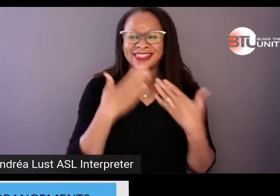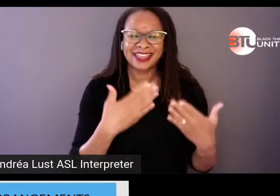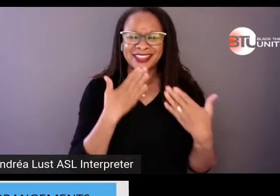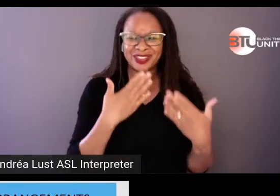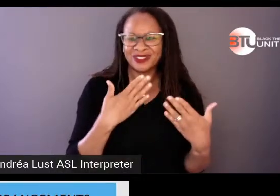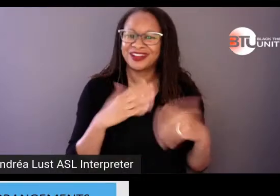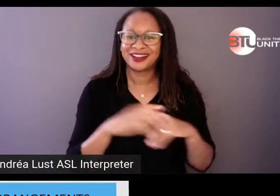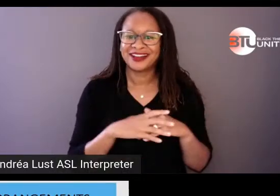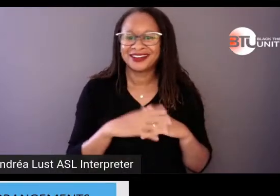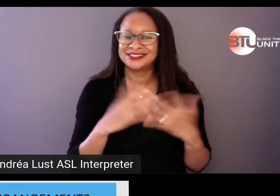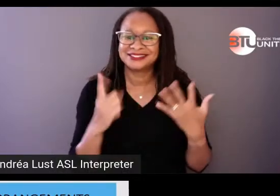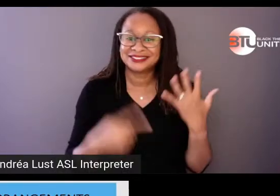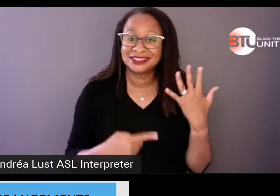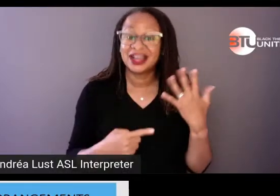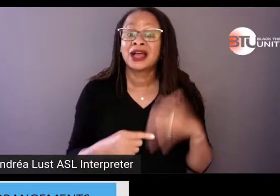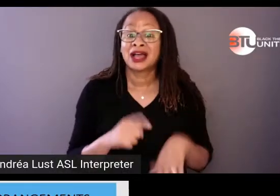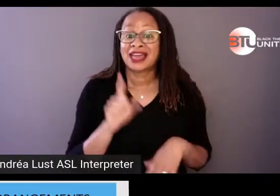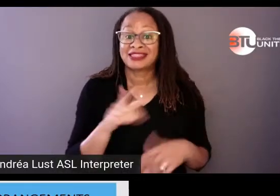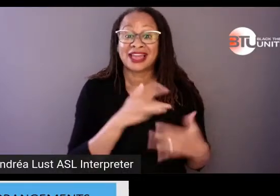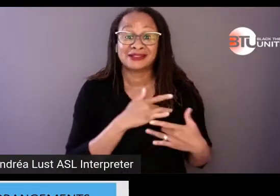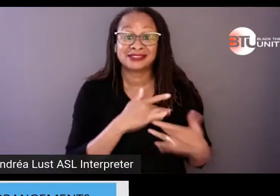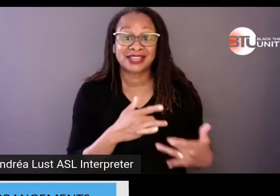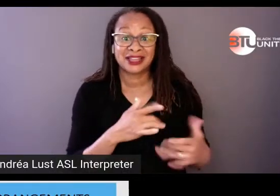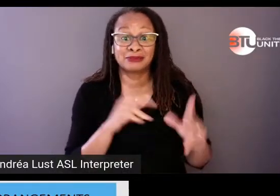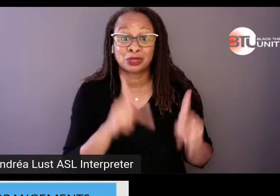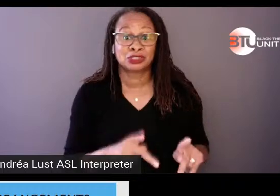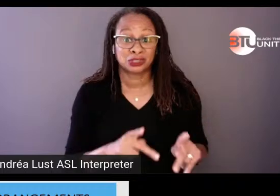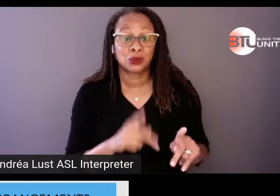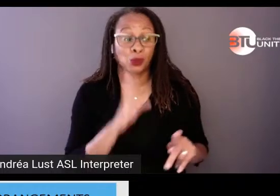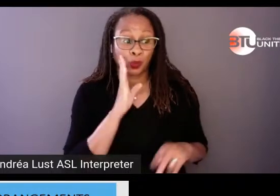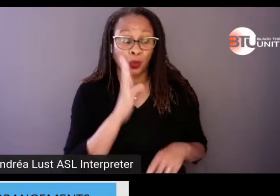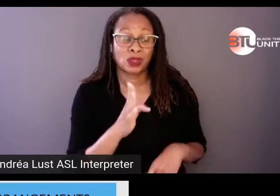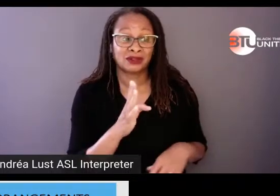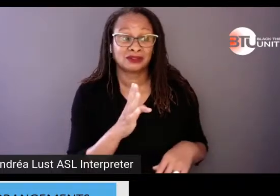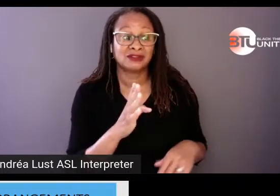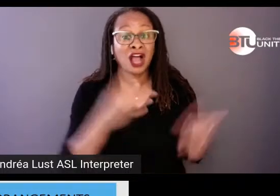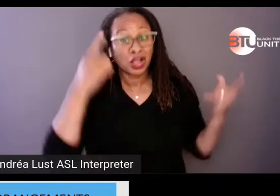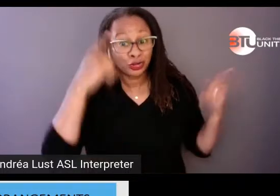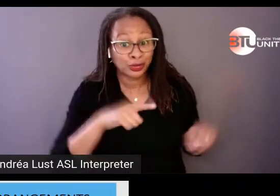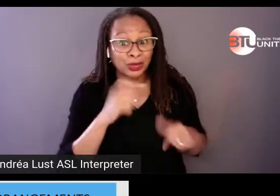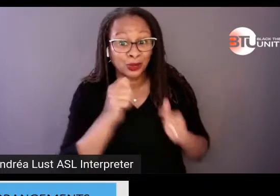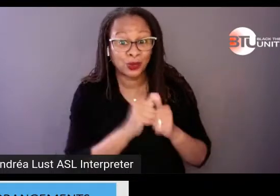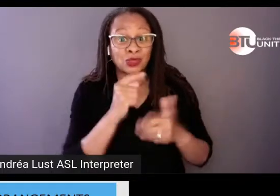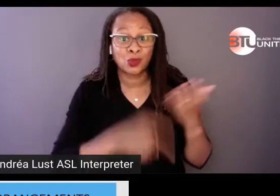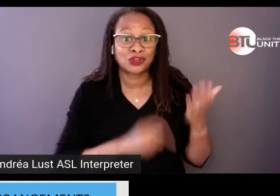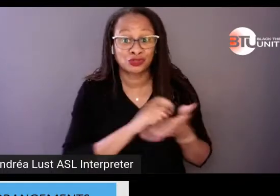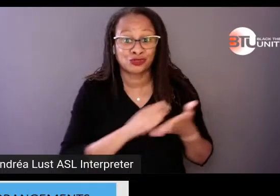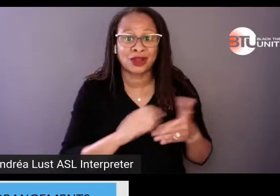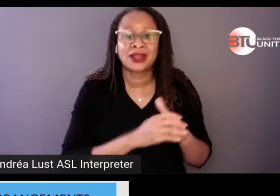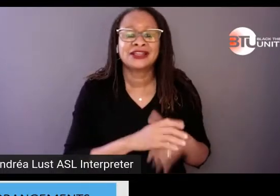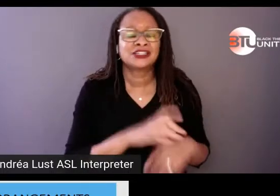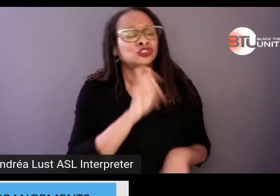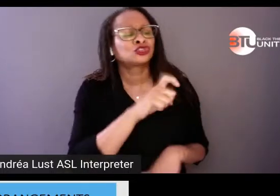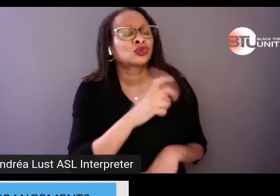and they will likely not contradict what you wrote. And they'll say, oh yeah, sure, I'll see you